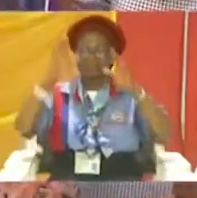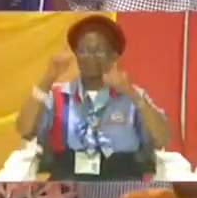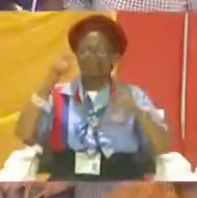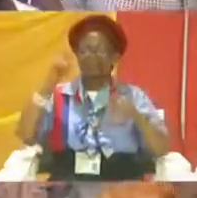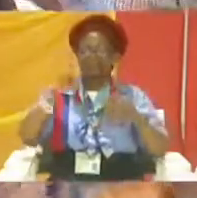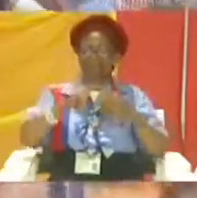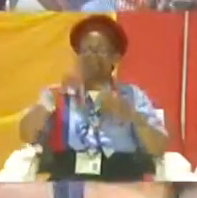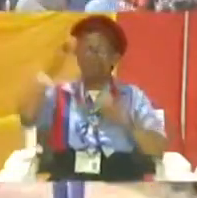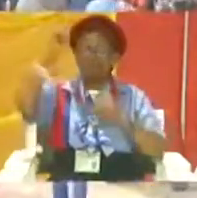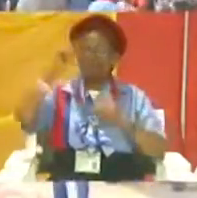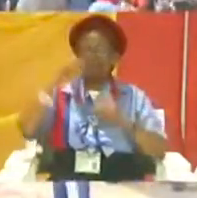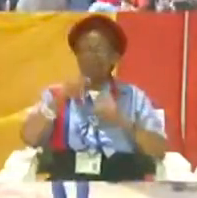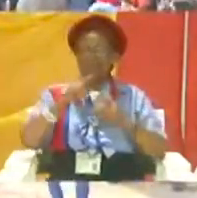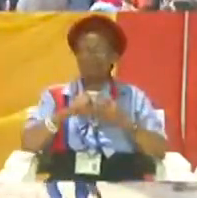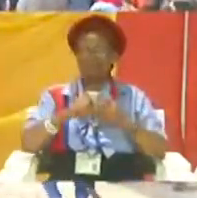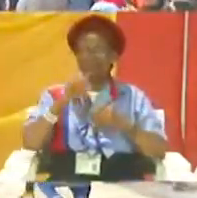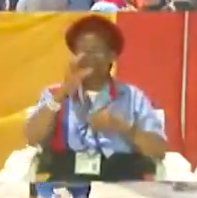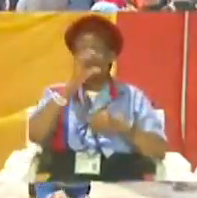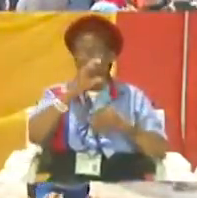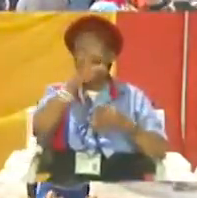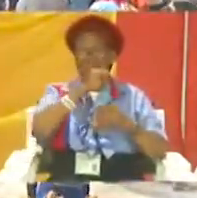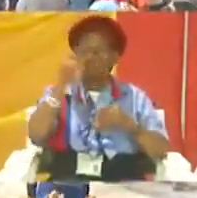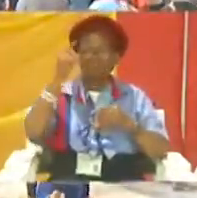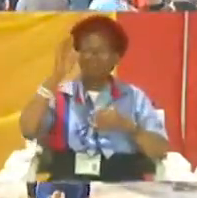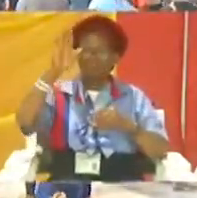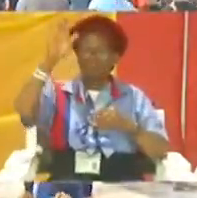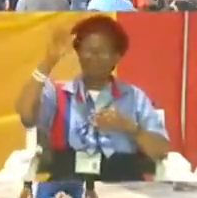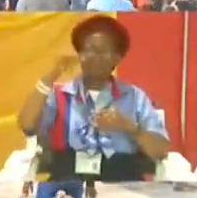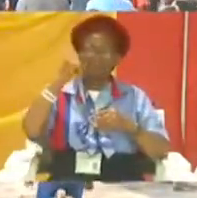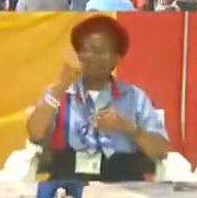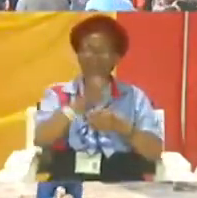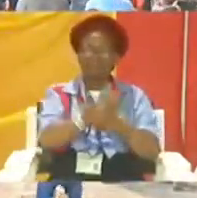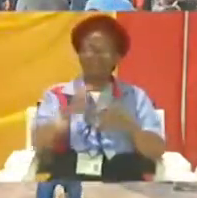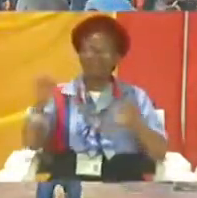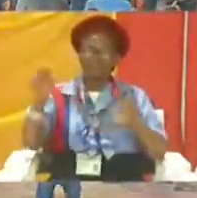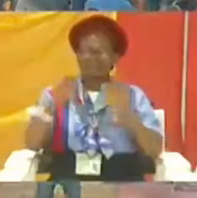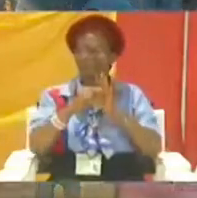wa aye won fun o patapata. And to seek your salvation. Ati lati wa igbala re.